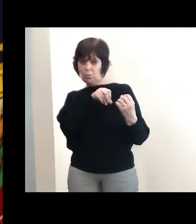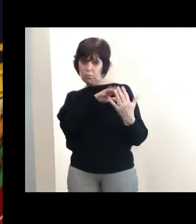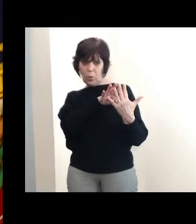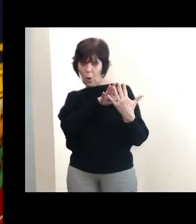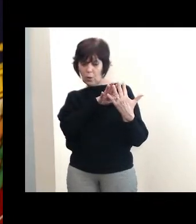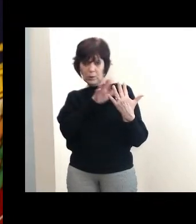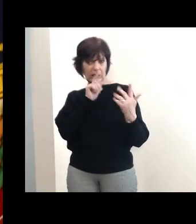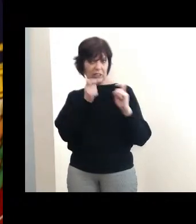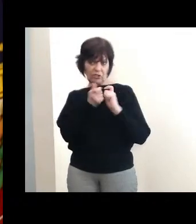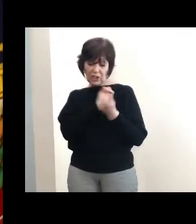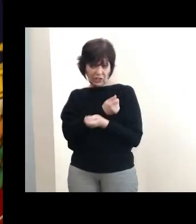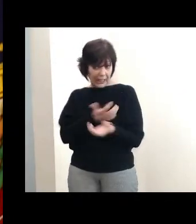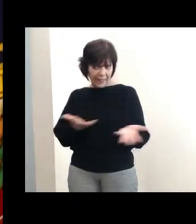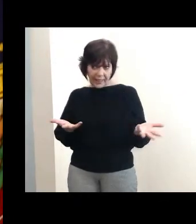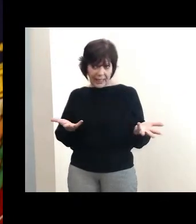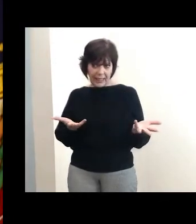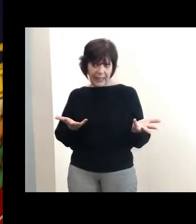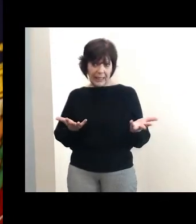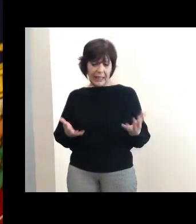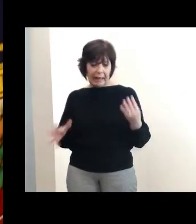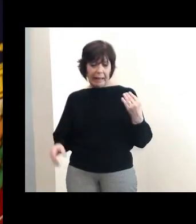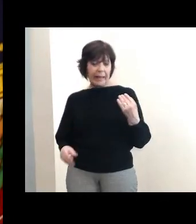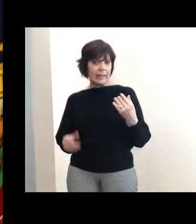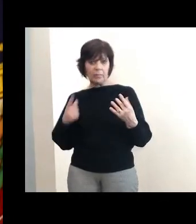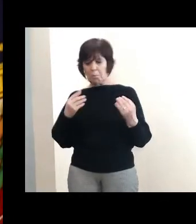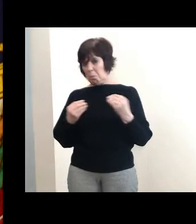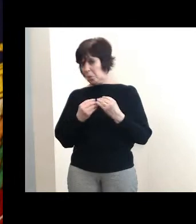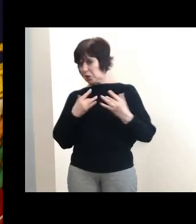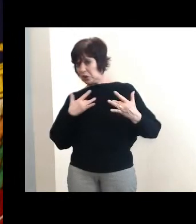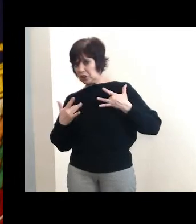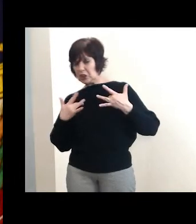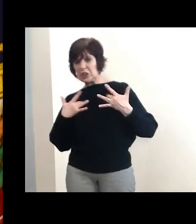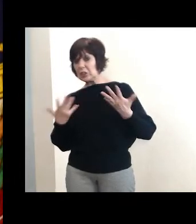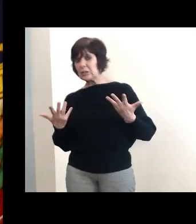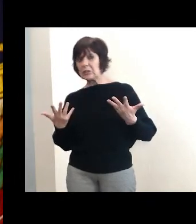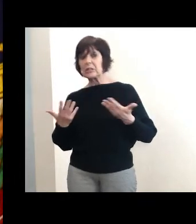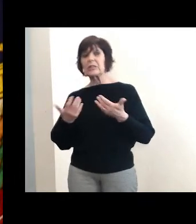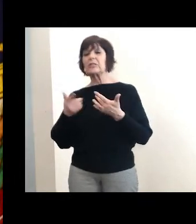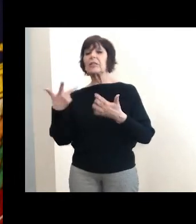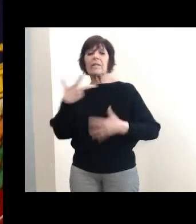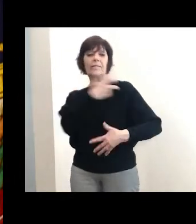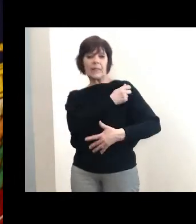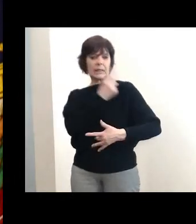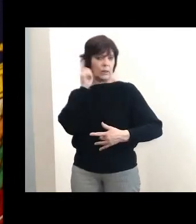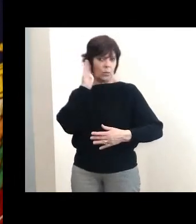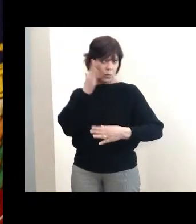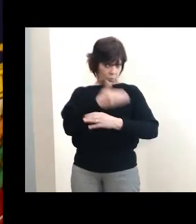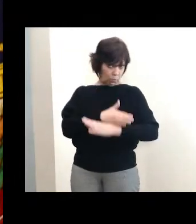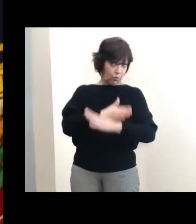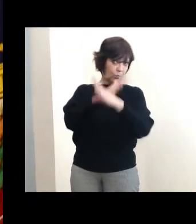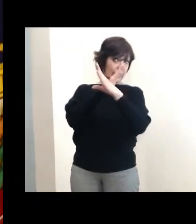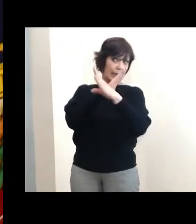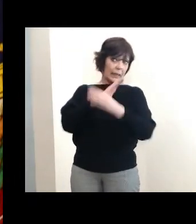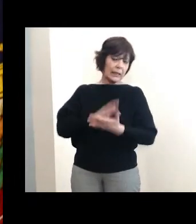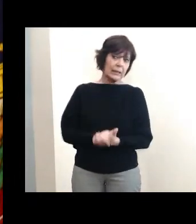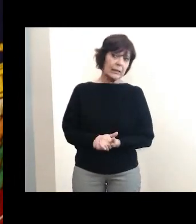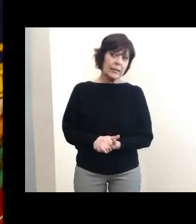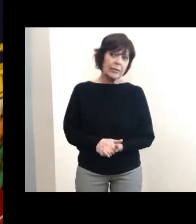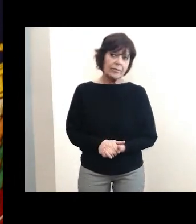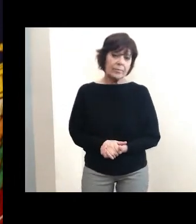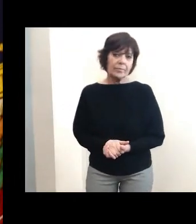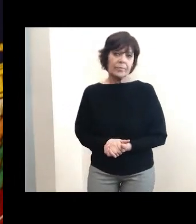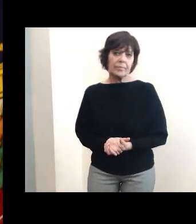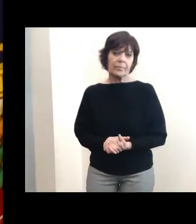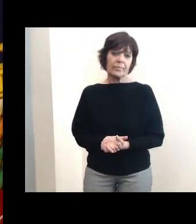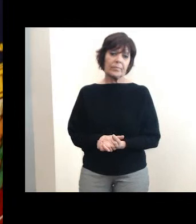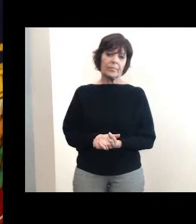any sort of way? Any extra cost for concern? And how do those vaccines line up with preventing and being